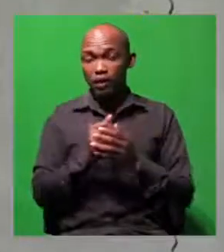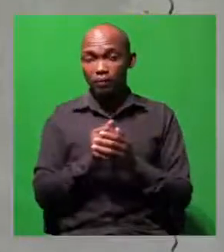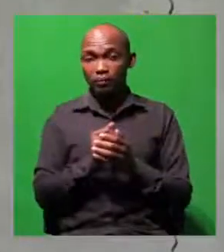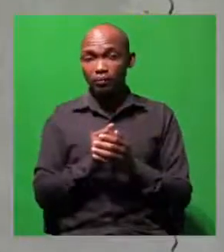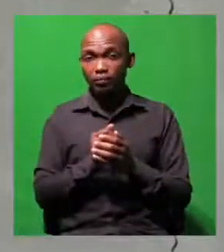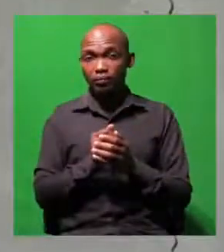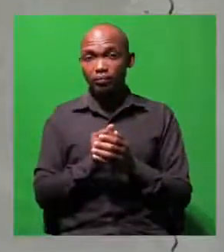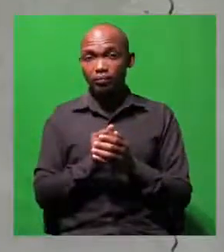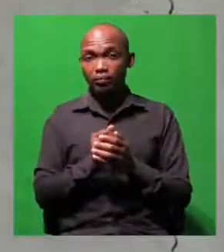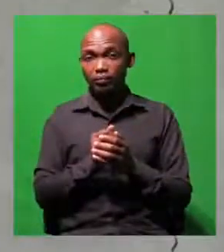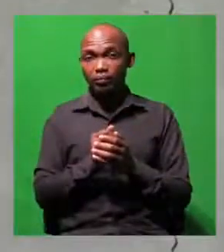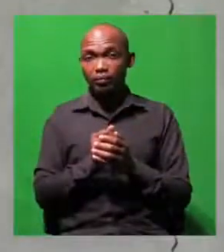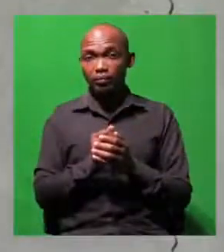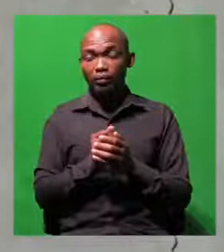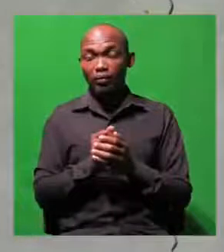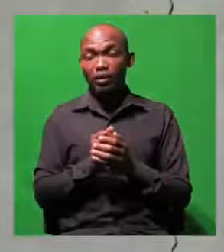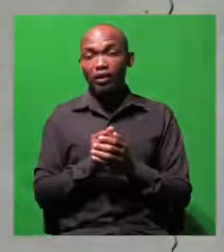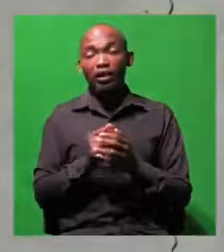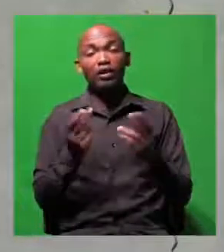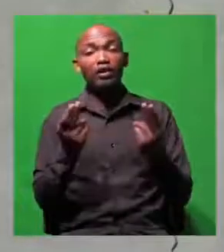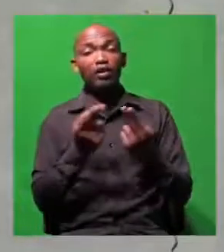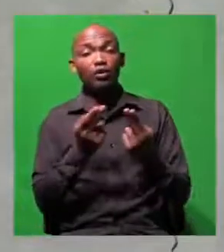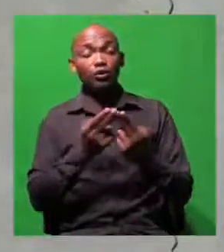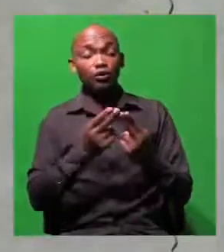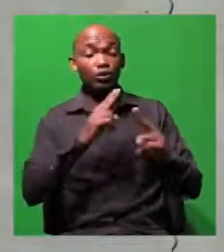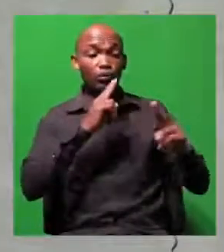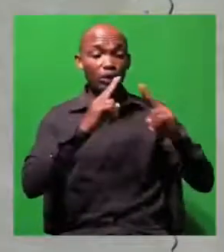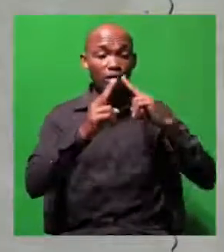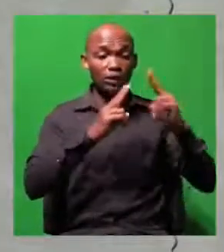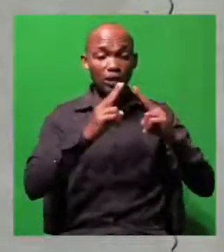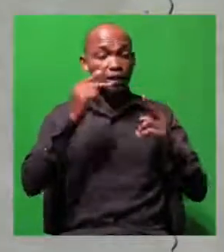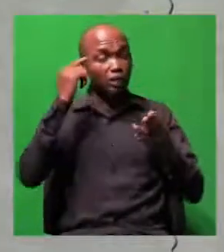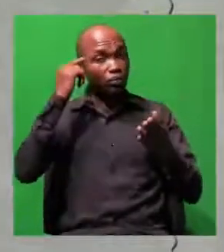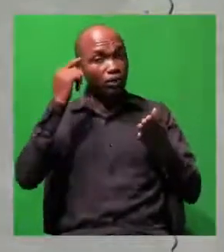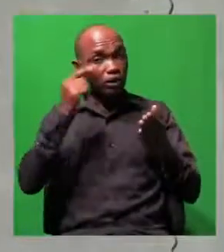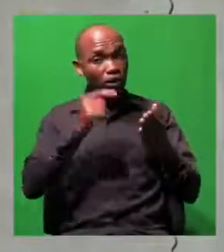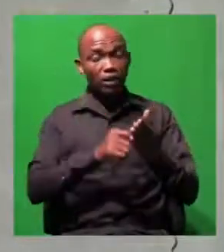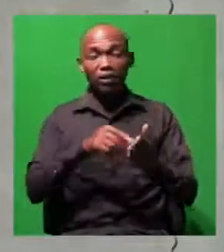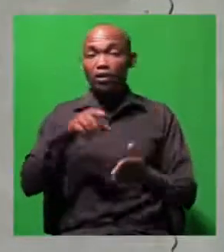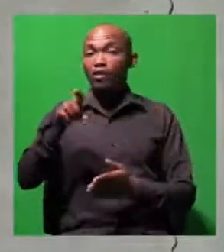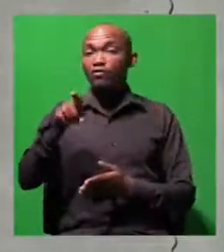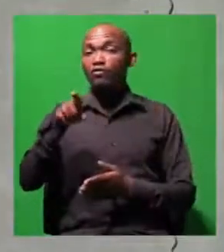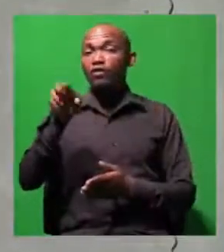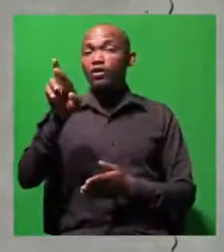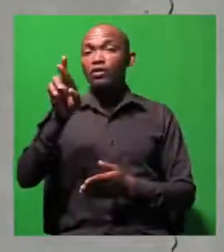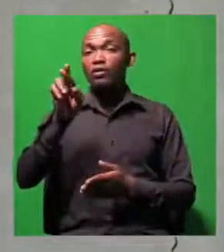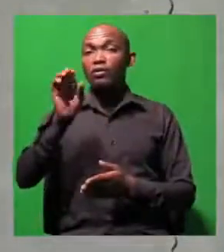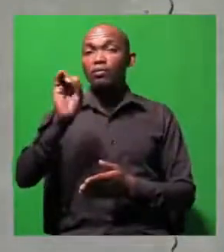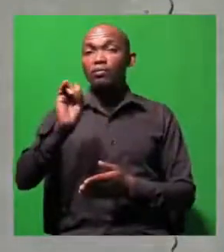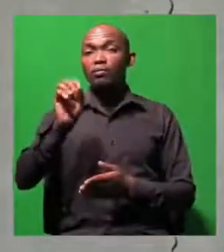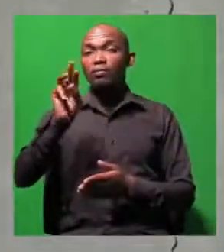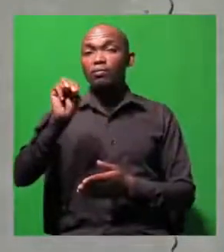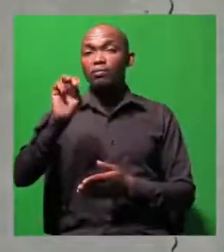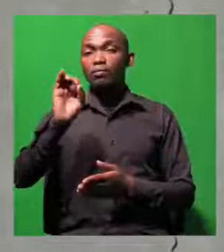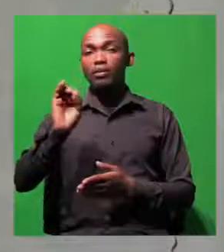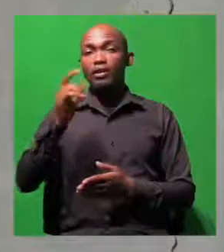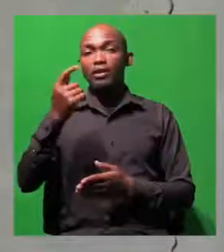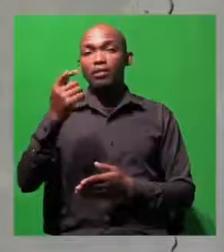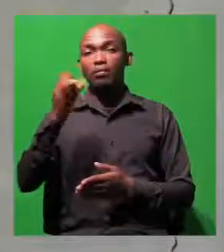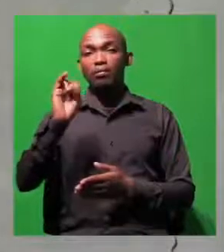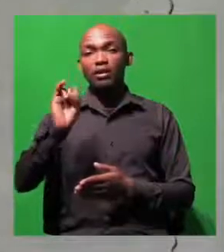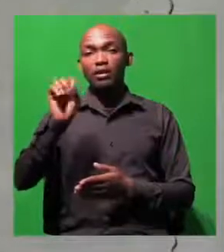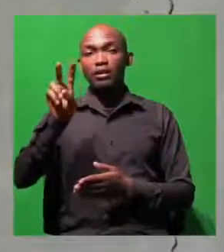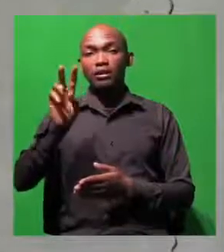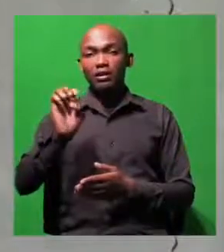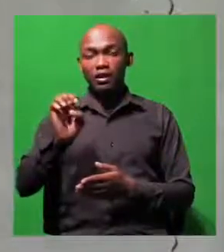Also, we discussed the meaning of primitive communalism with